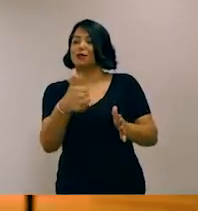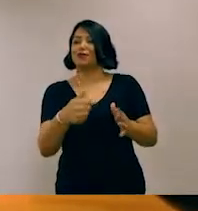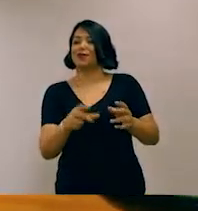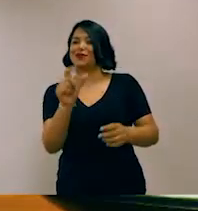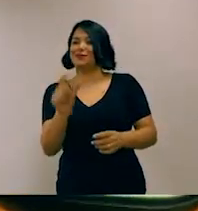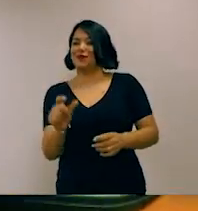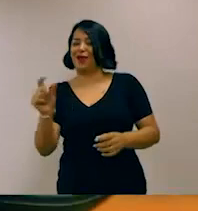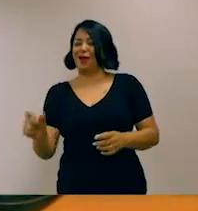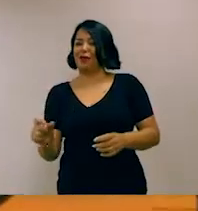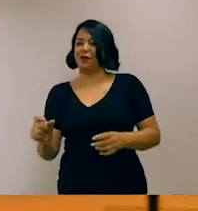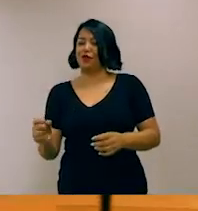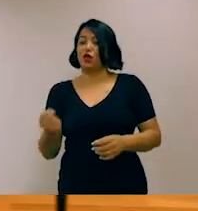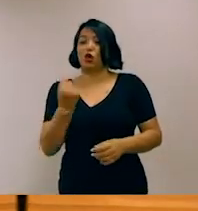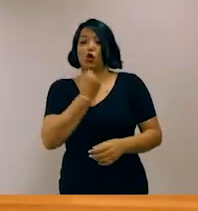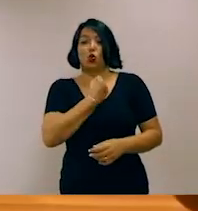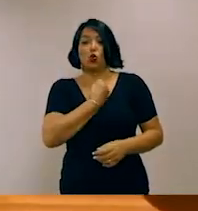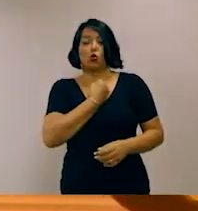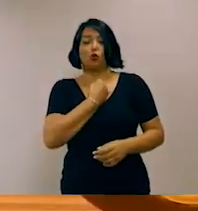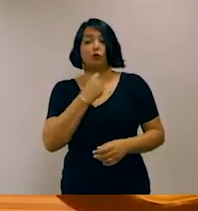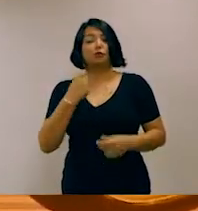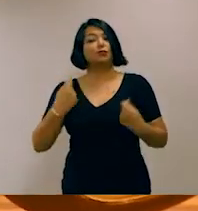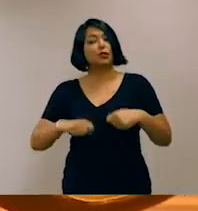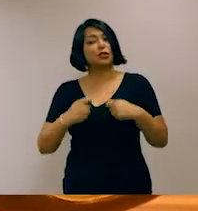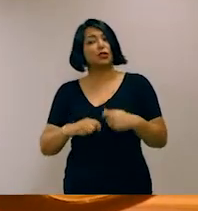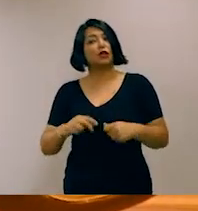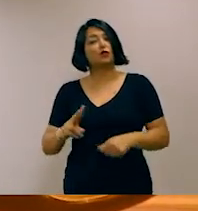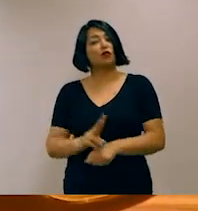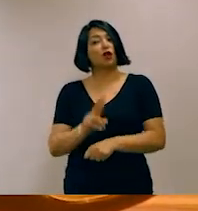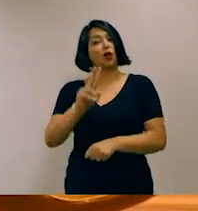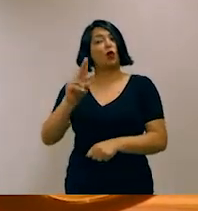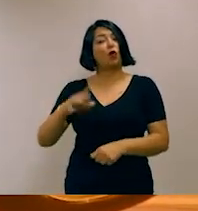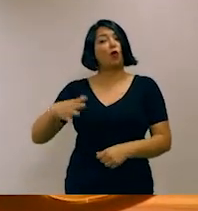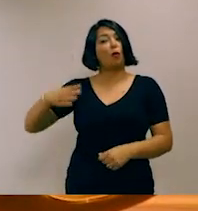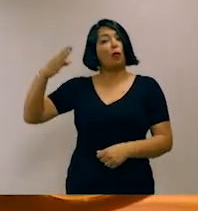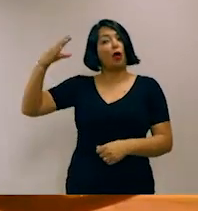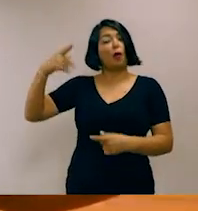the products in the first words.